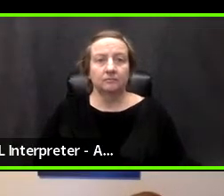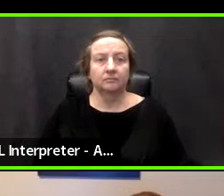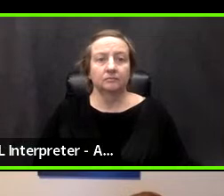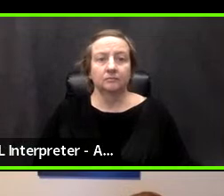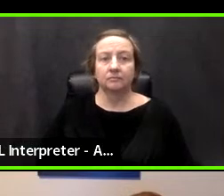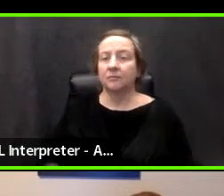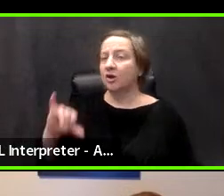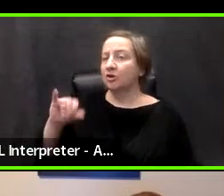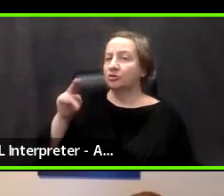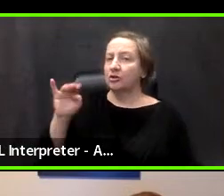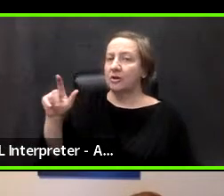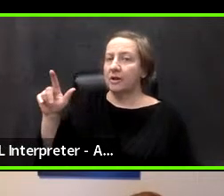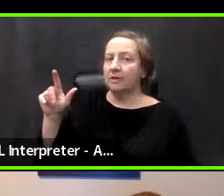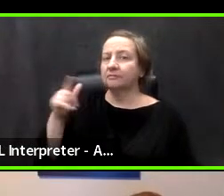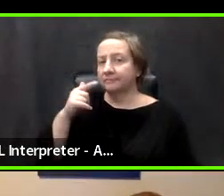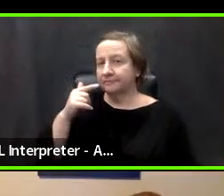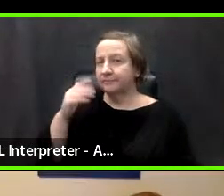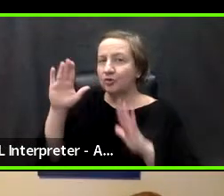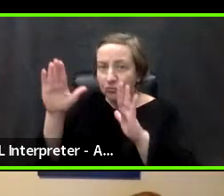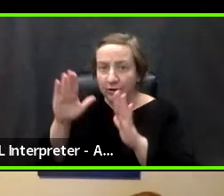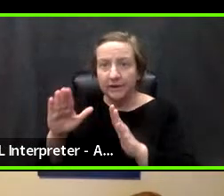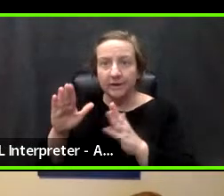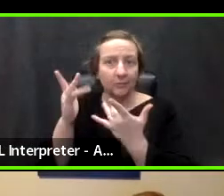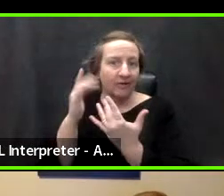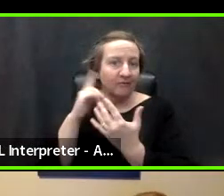Great. We'll wait till everyone's back here.